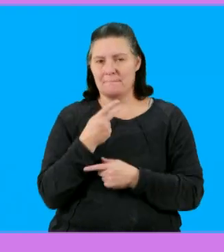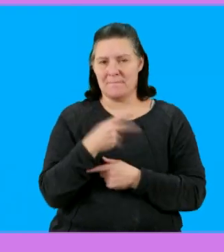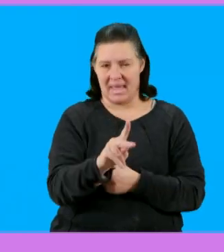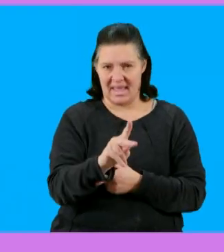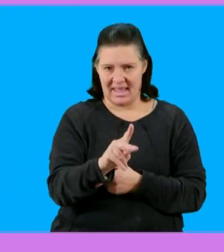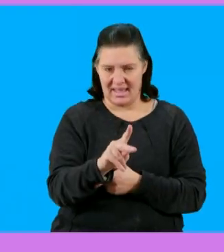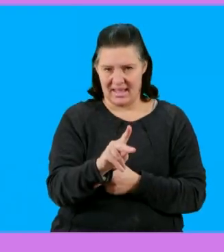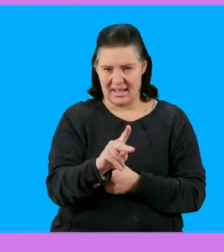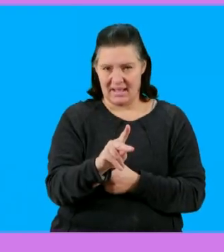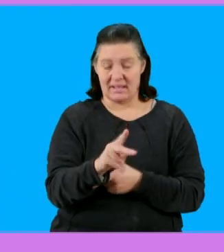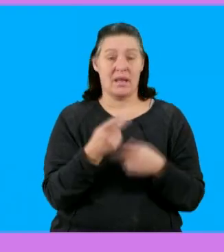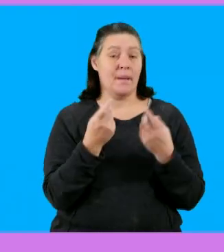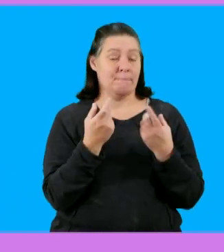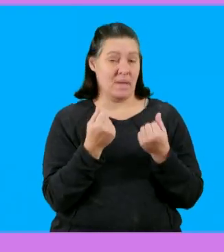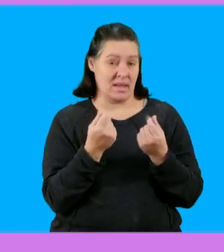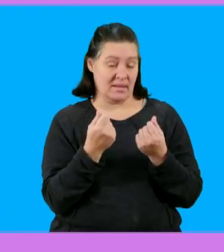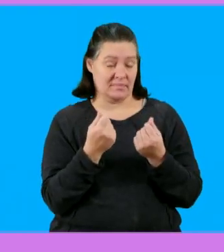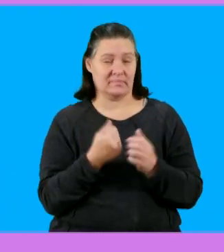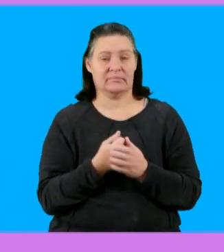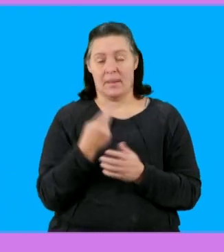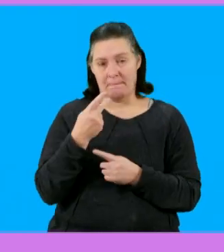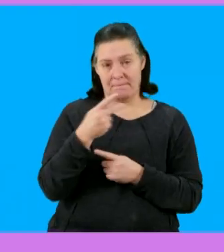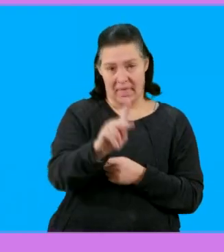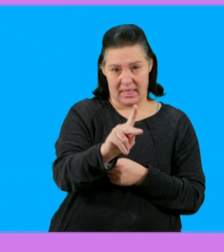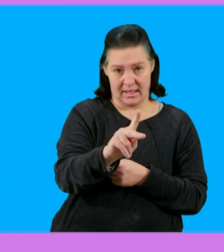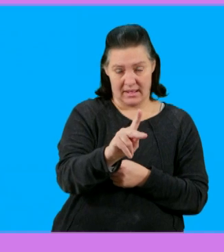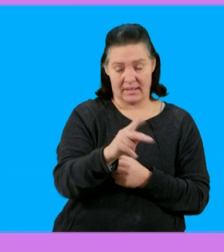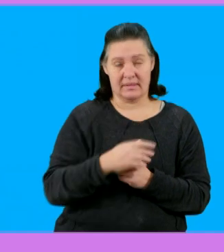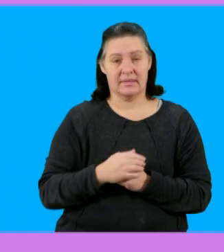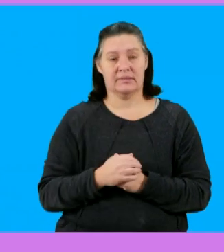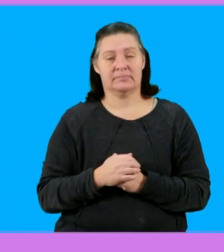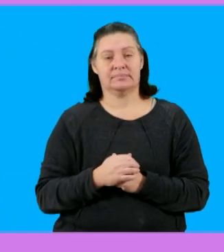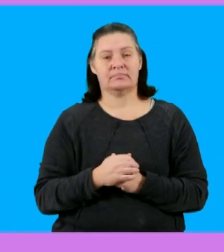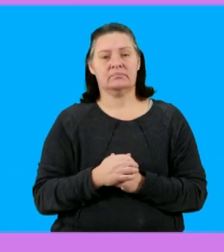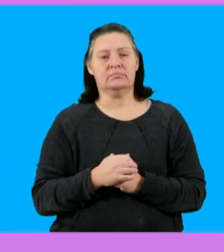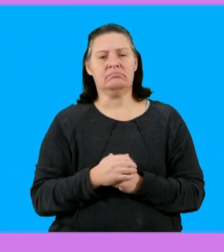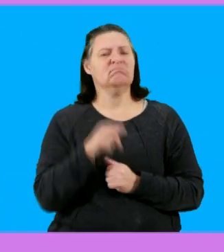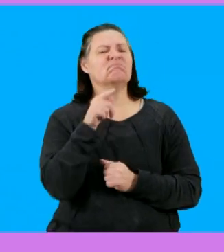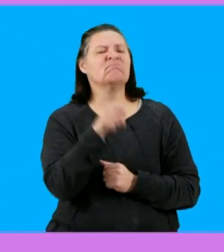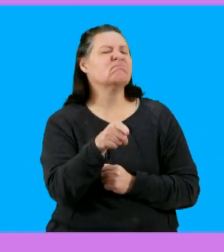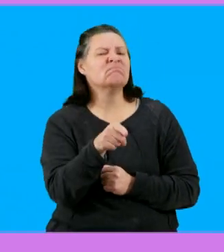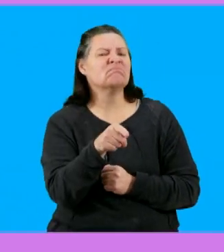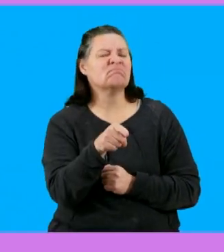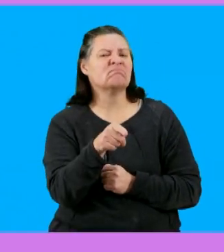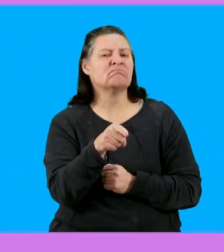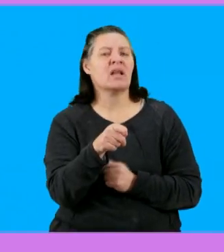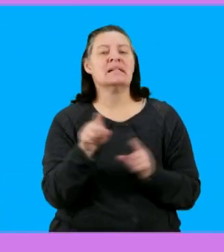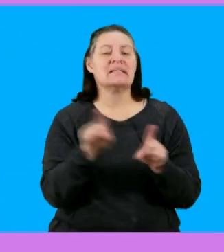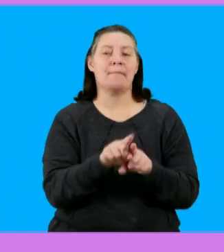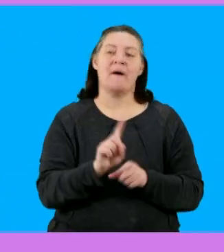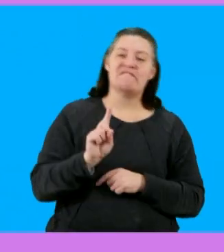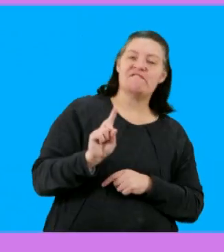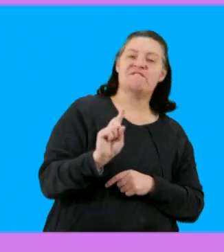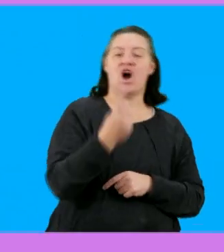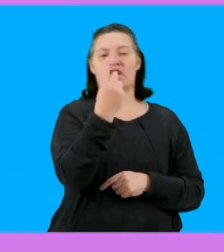payment, right? It's money paid. And it normally acts as like